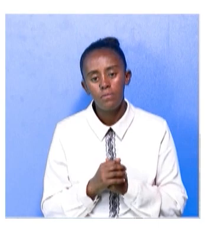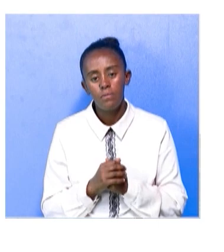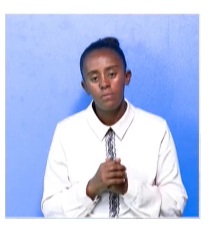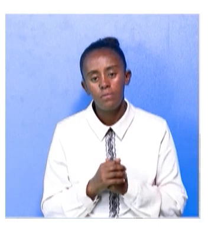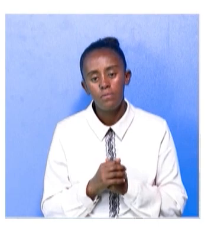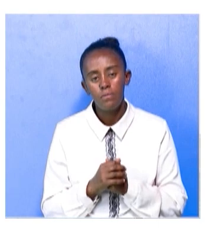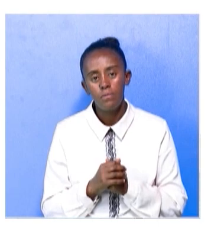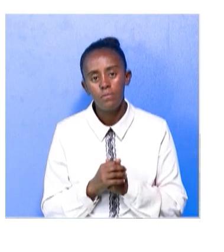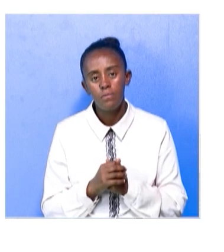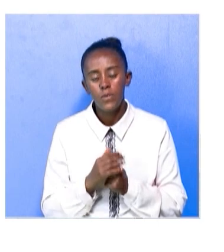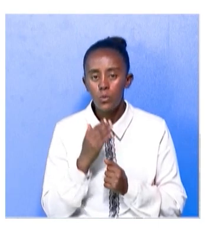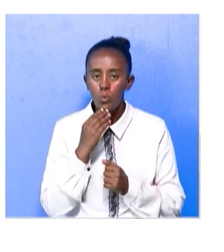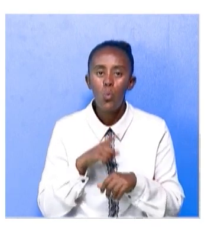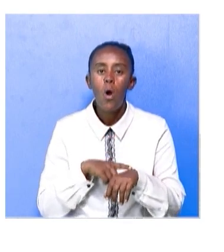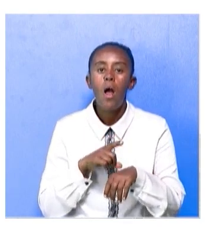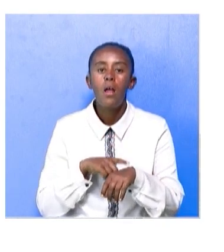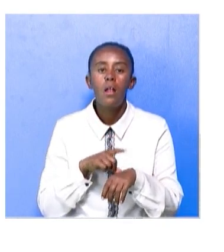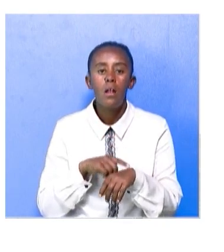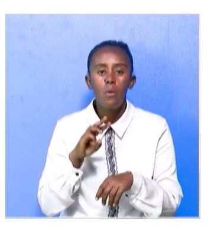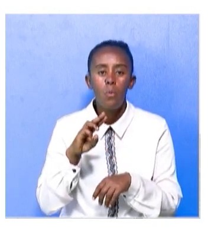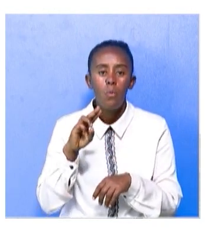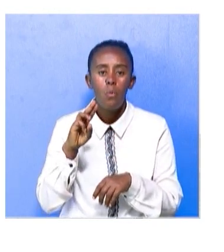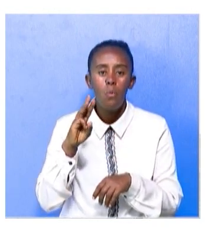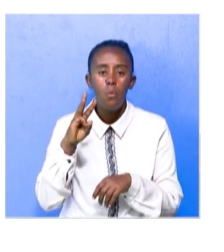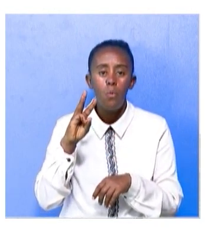Good. While